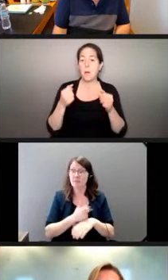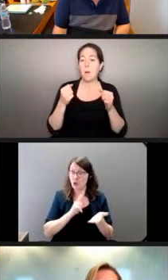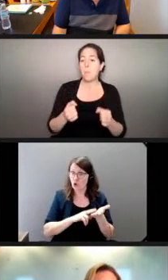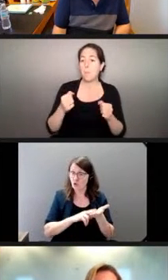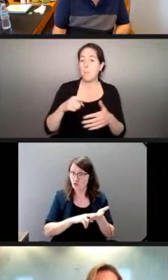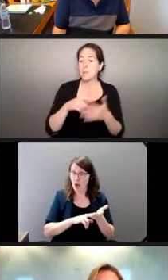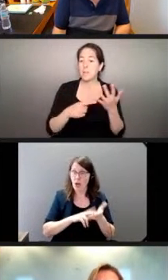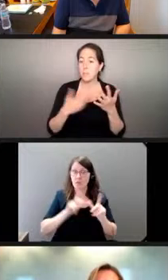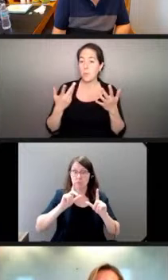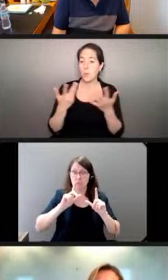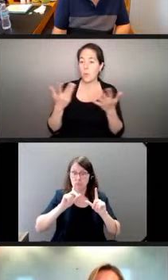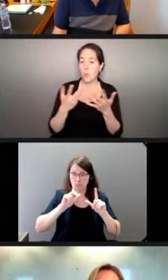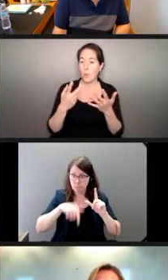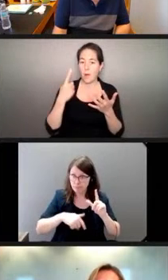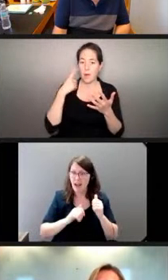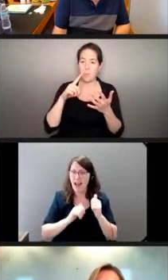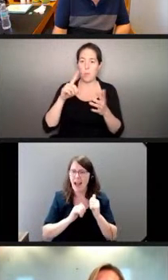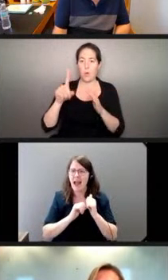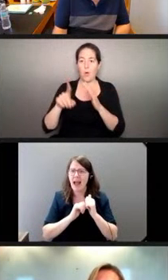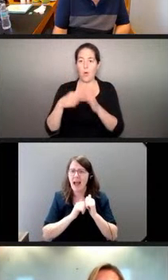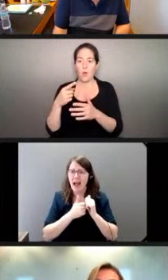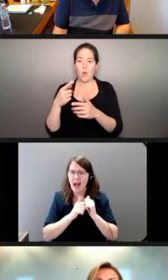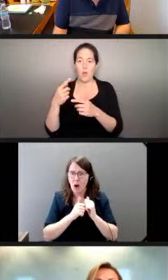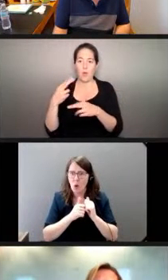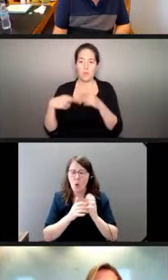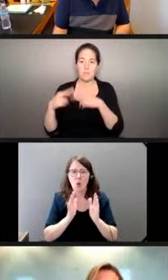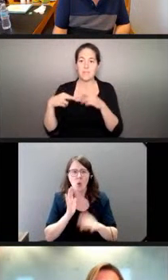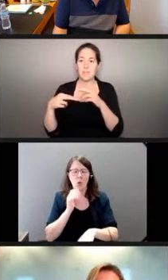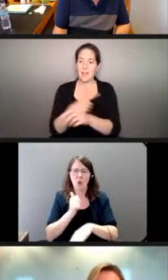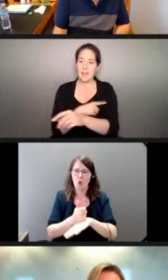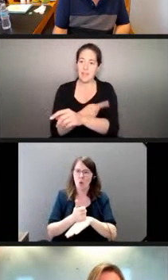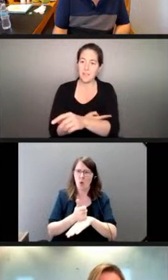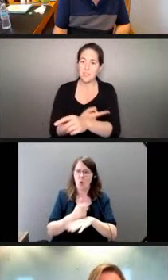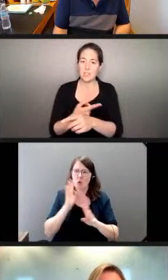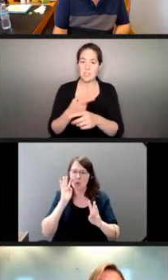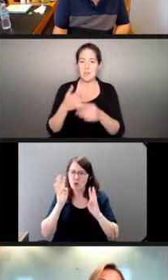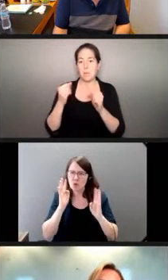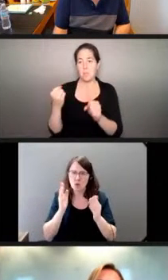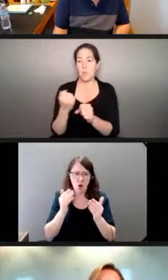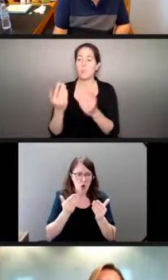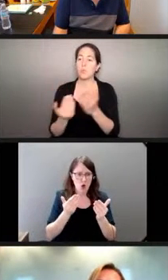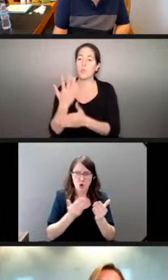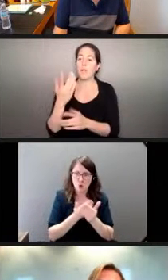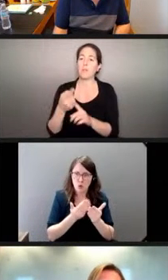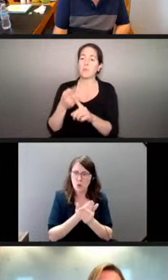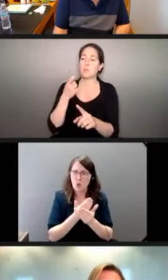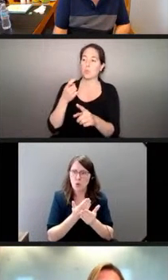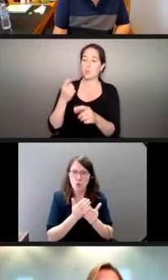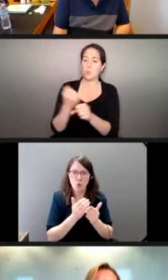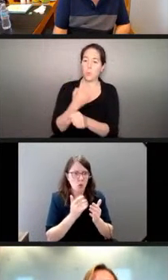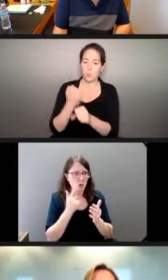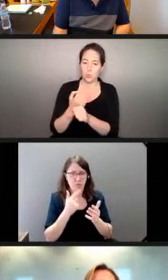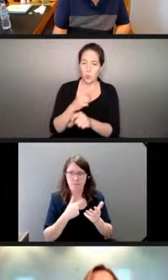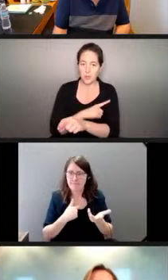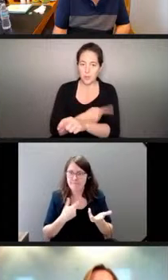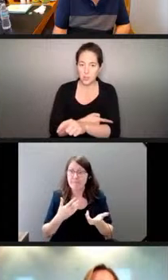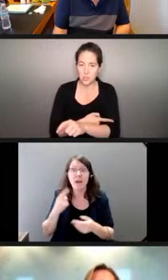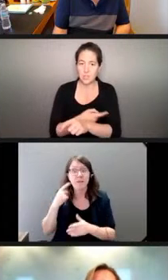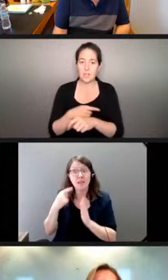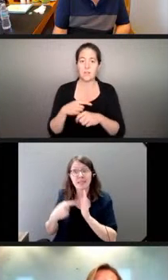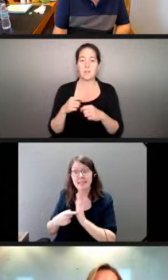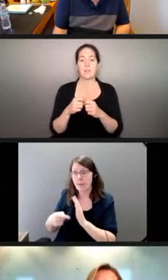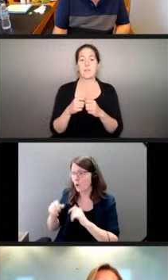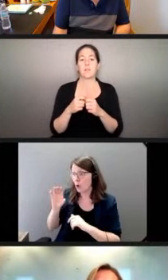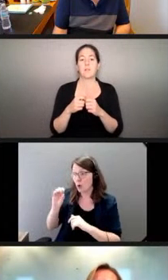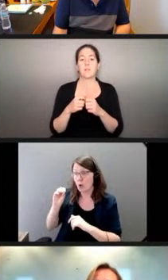looking at new sources of energy generation. So for example, using anaerobic digestion for organics to allow us to